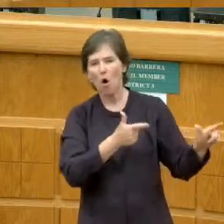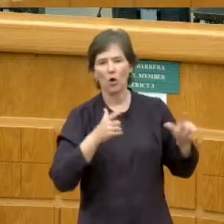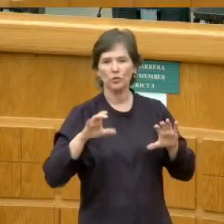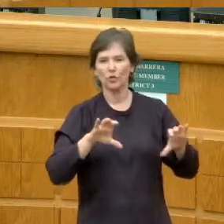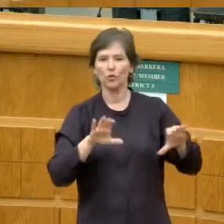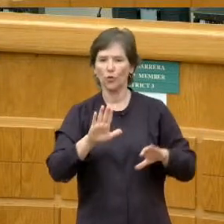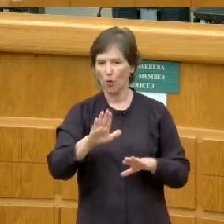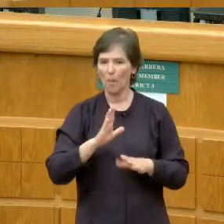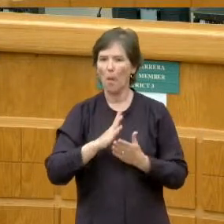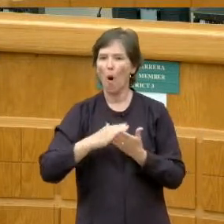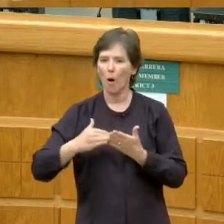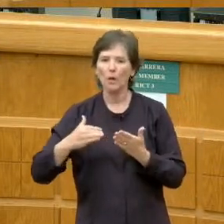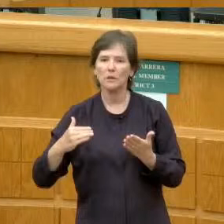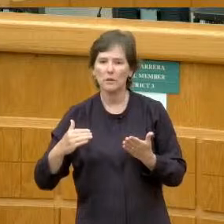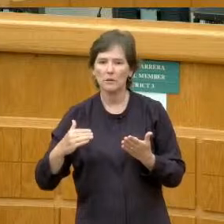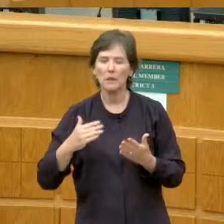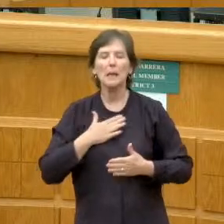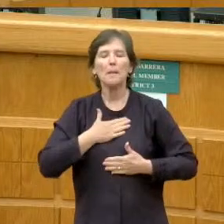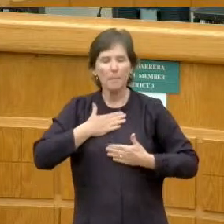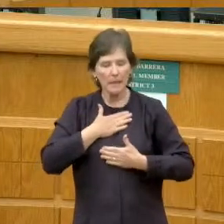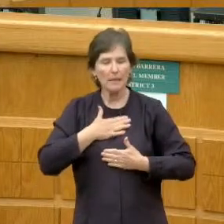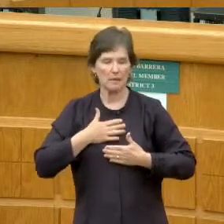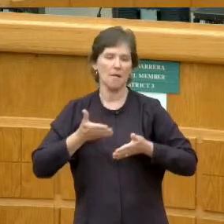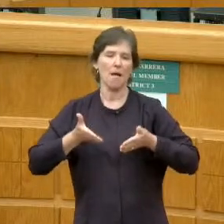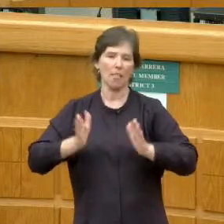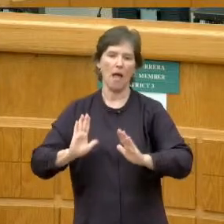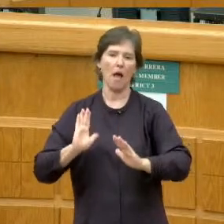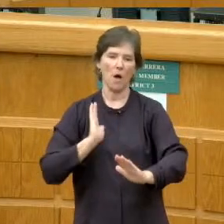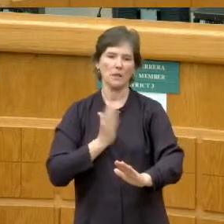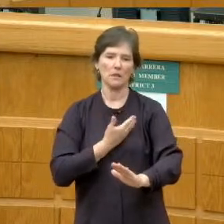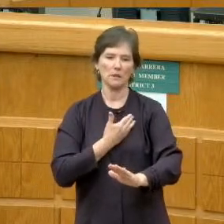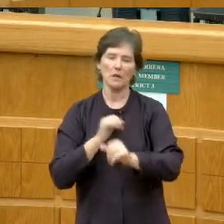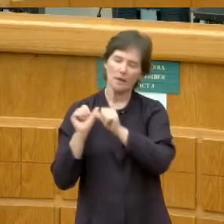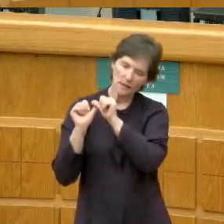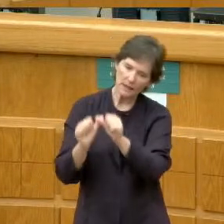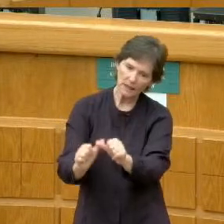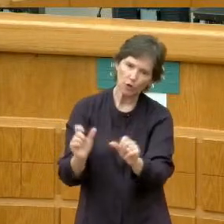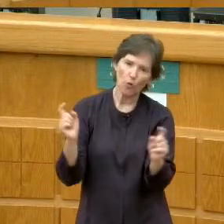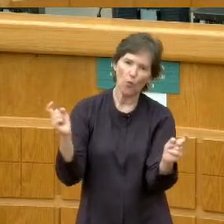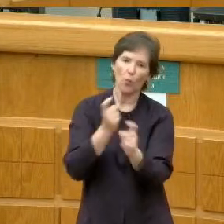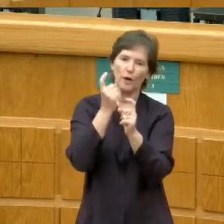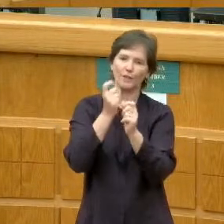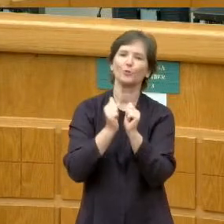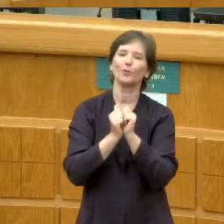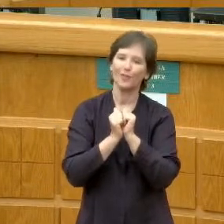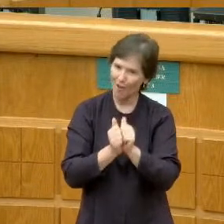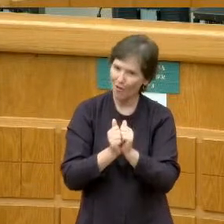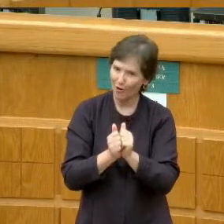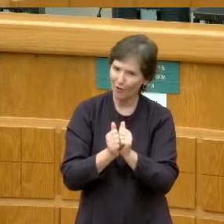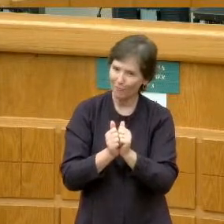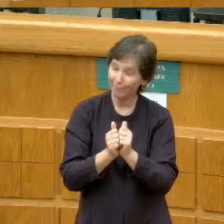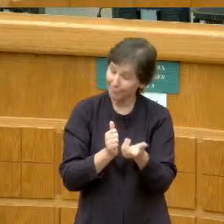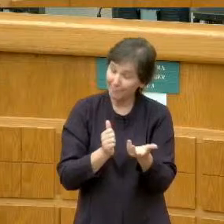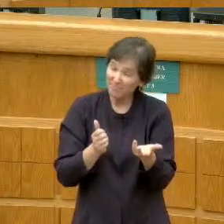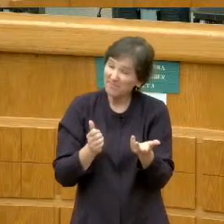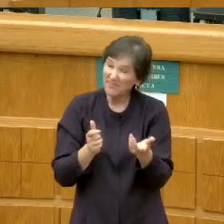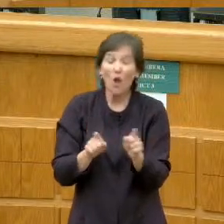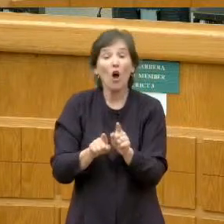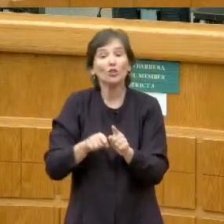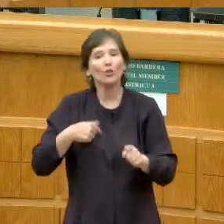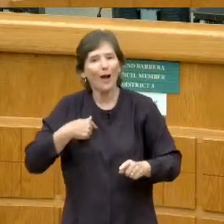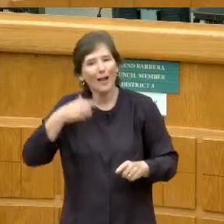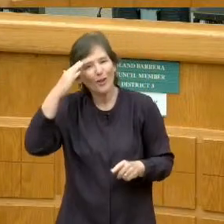please allow us to keep winning together. And I also know that outdoors is good for us. I know